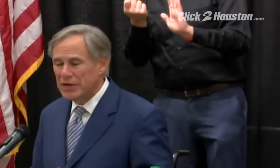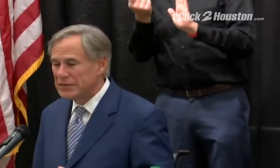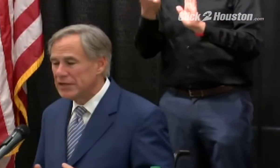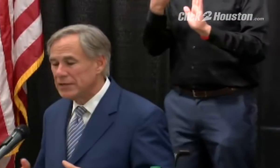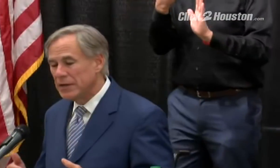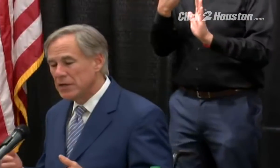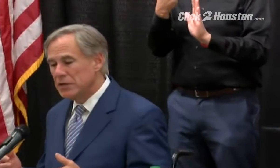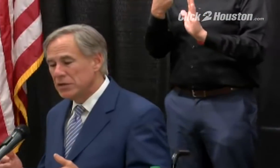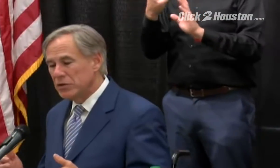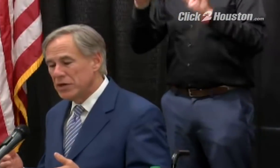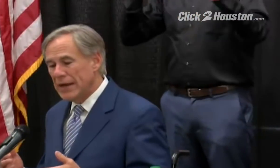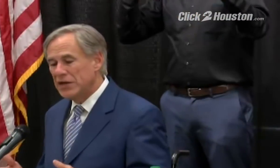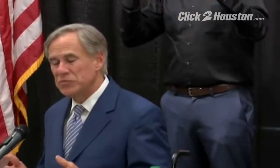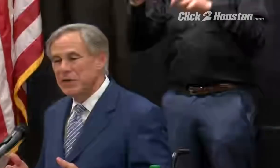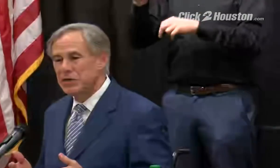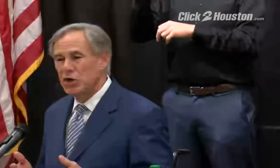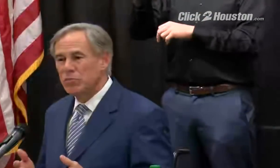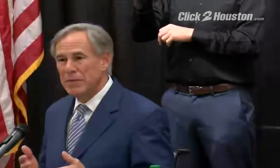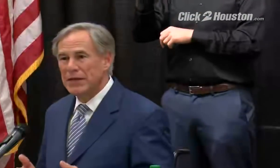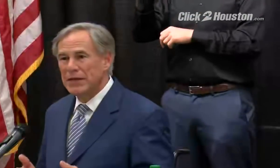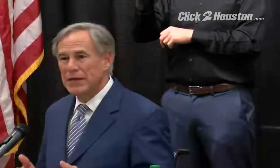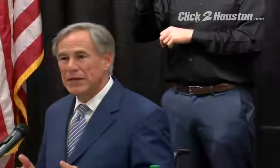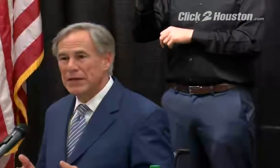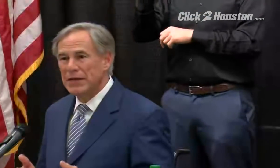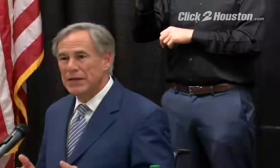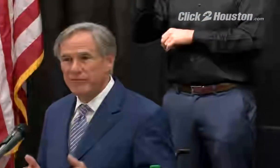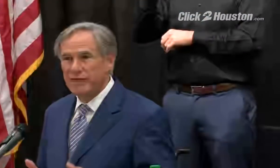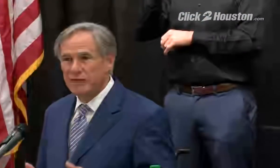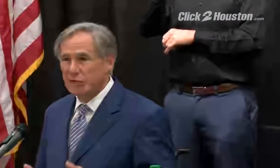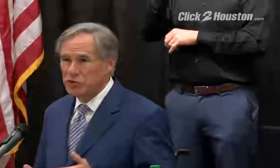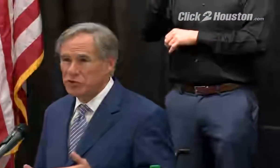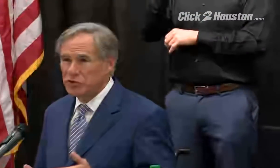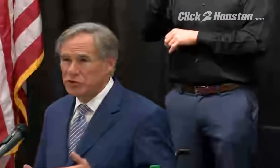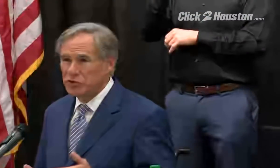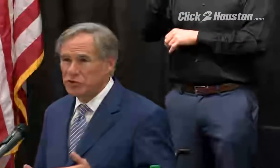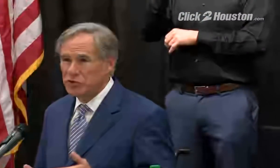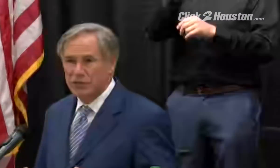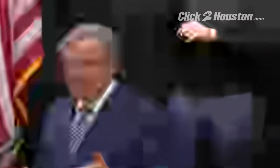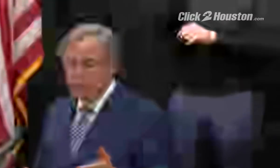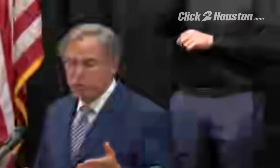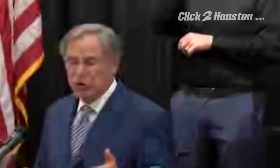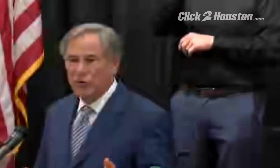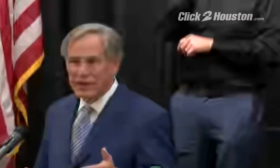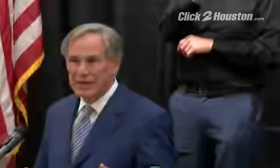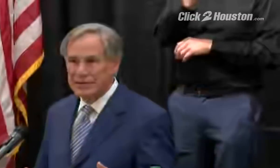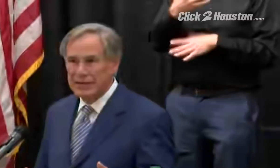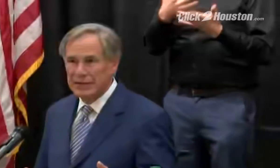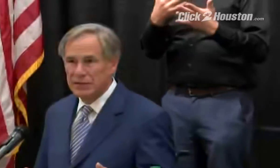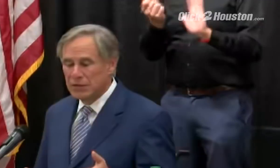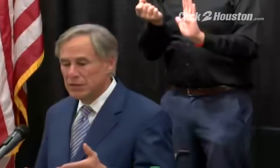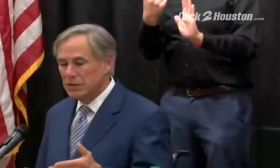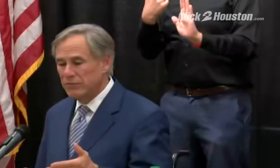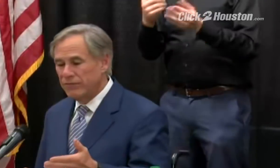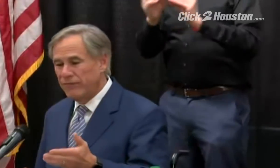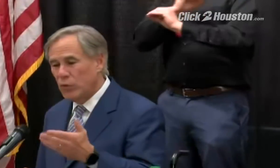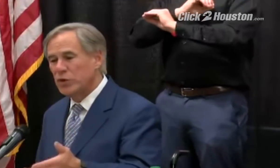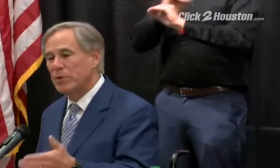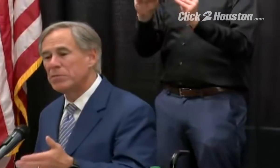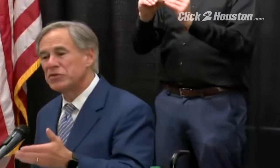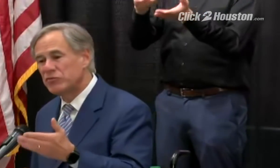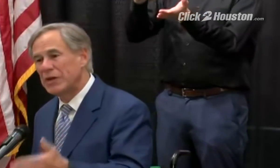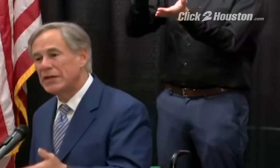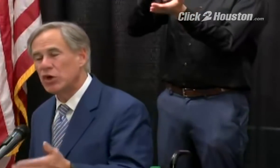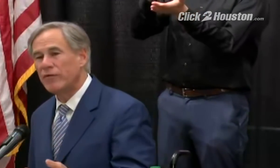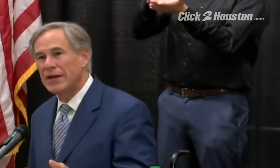concerns COVID-19. There has been no meaningful medical defense or response to COVID-19 for